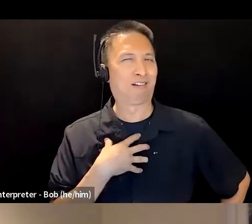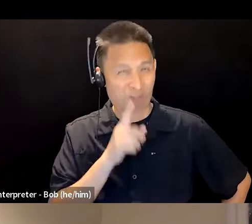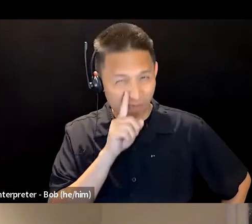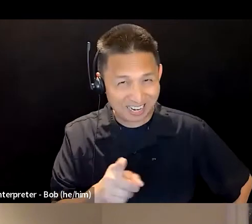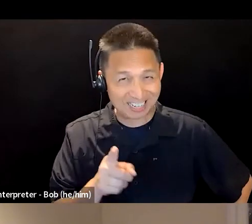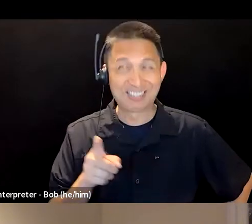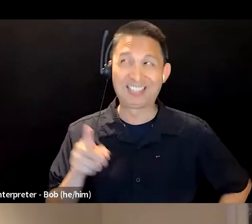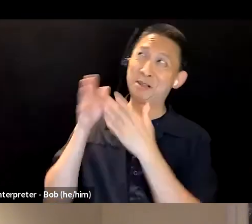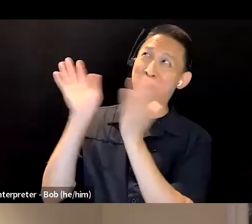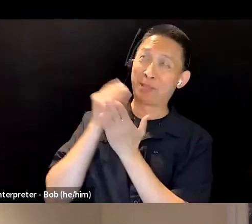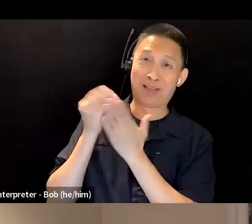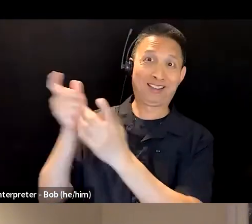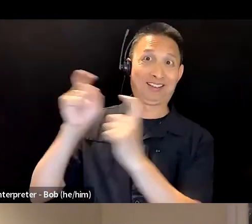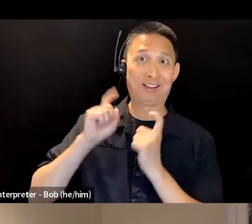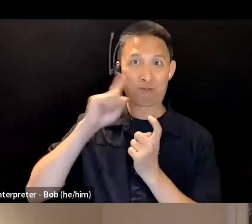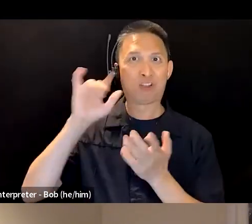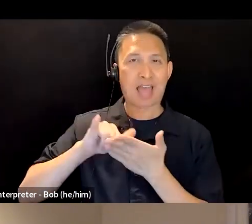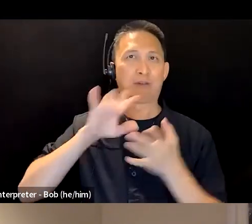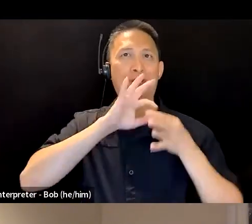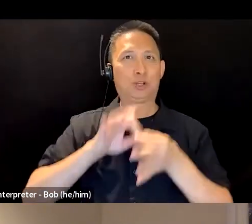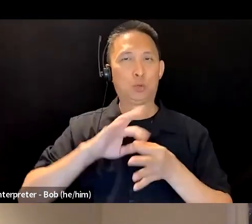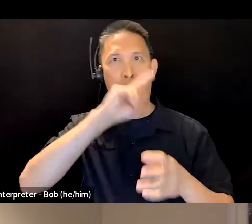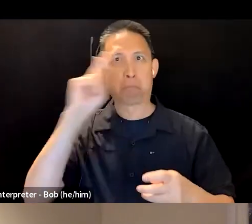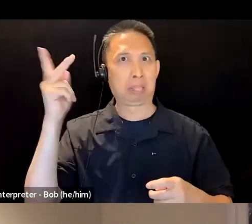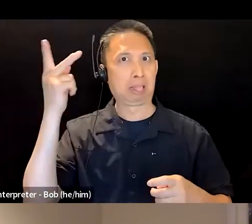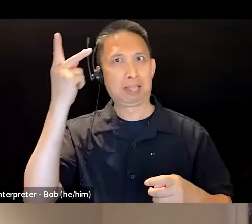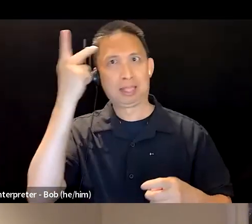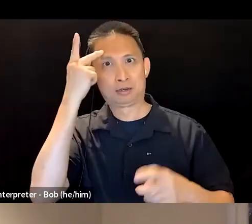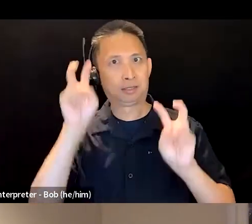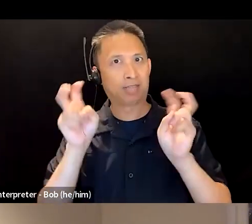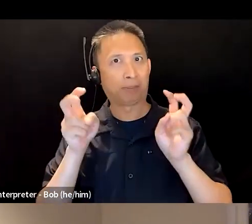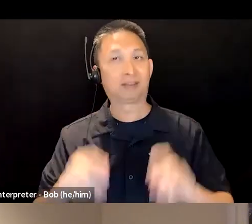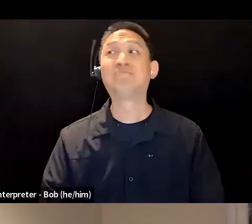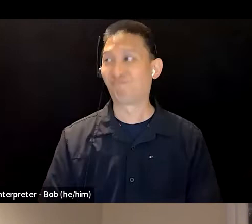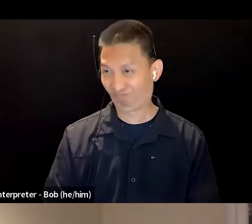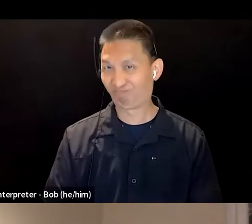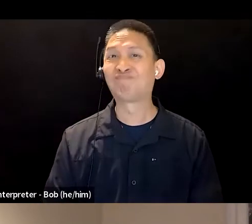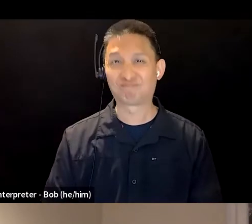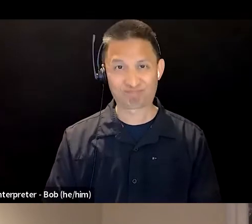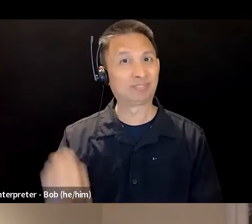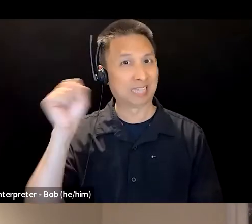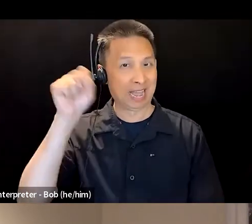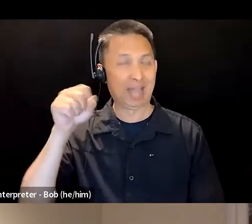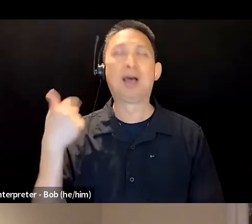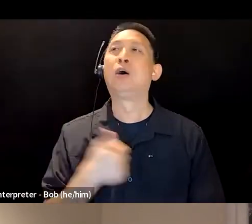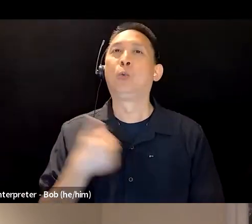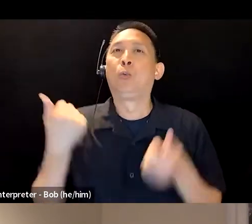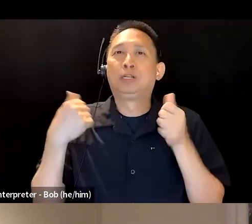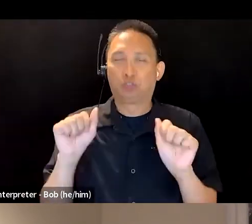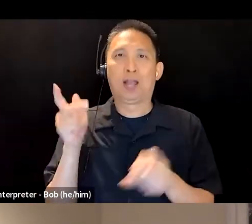is political in nature. I mean, that, you know, we worked very hard to keep things